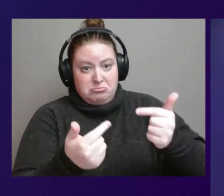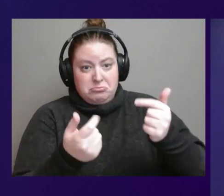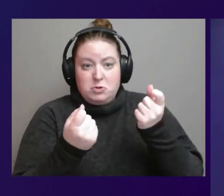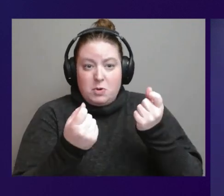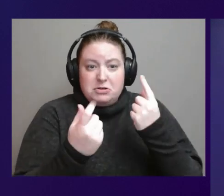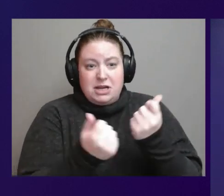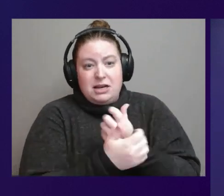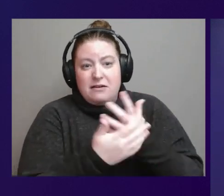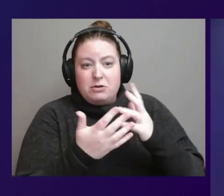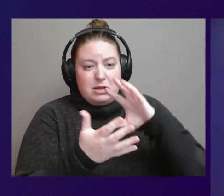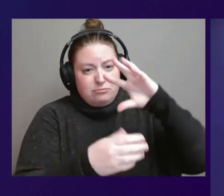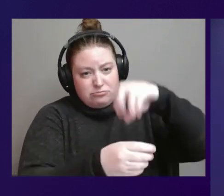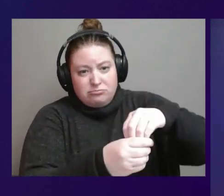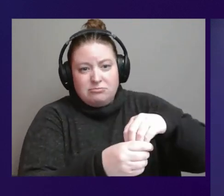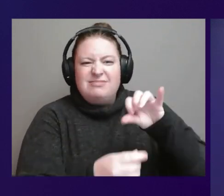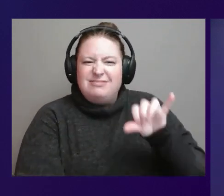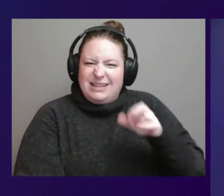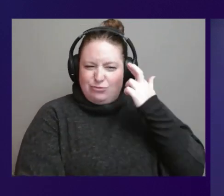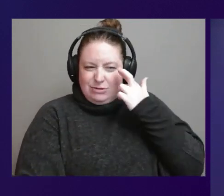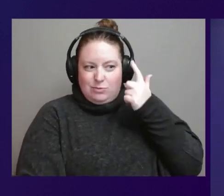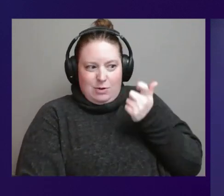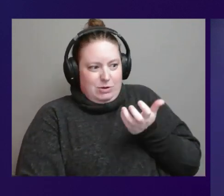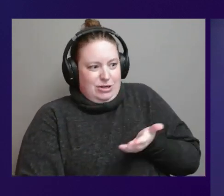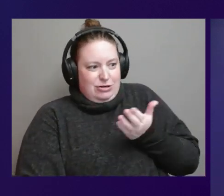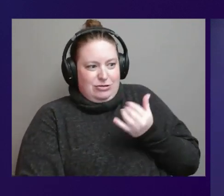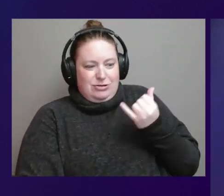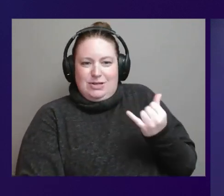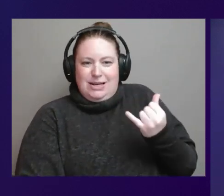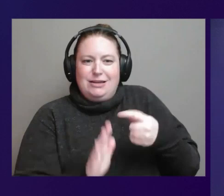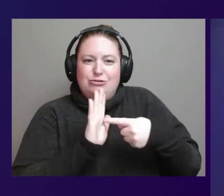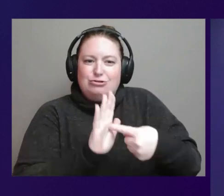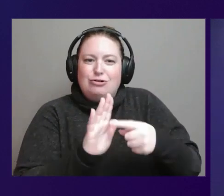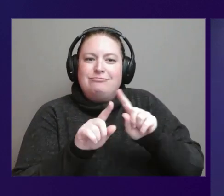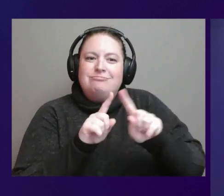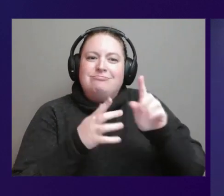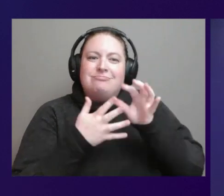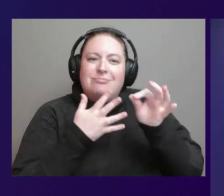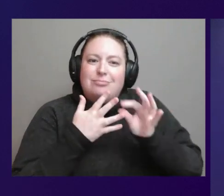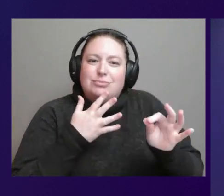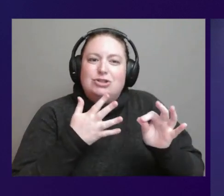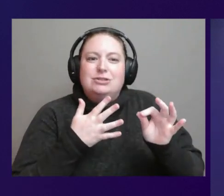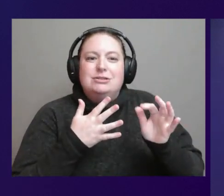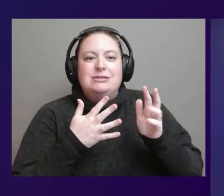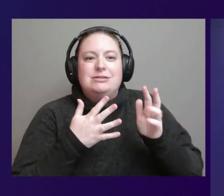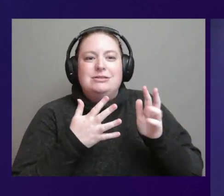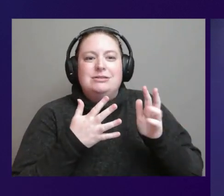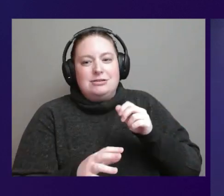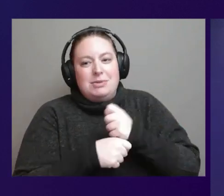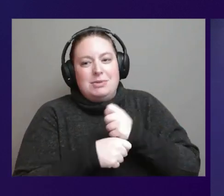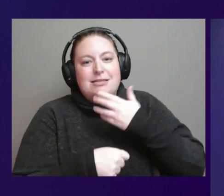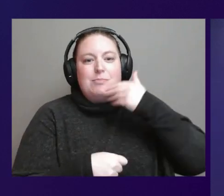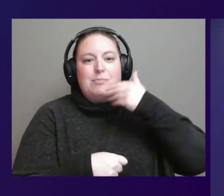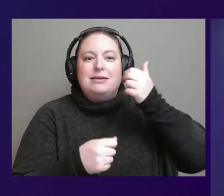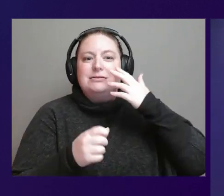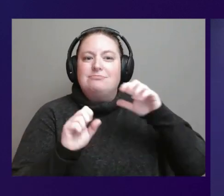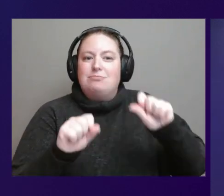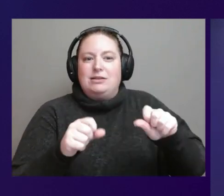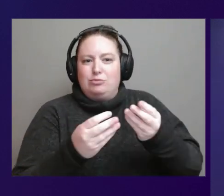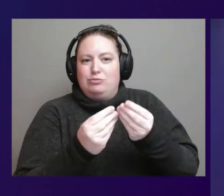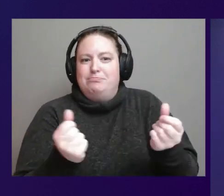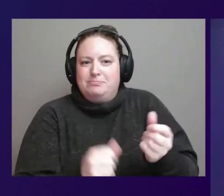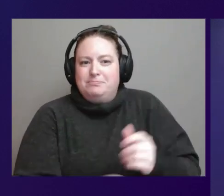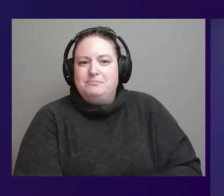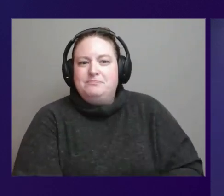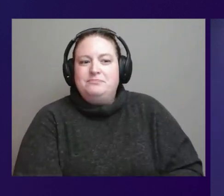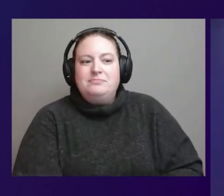what we had here today to show you those different options and choices so you can make the best possible solution for what you do. There's just a